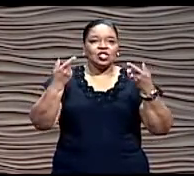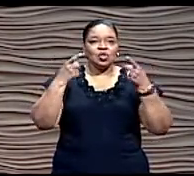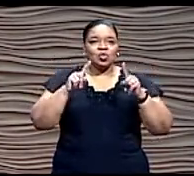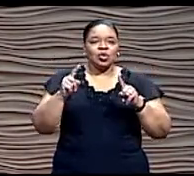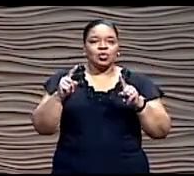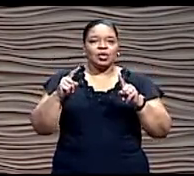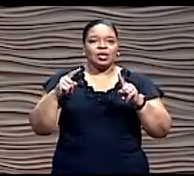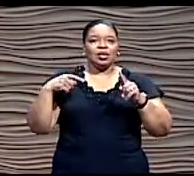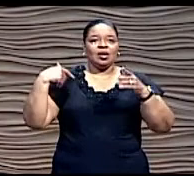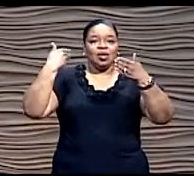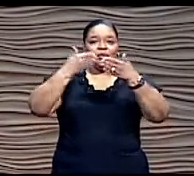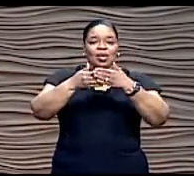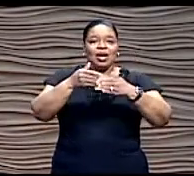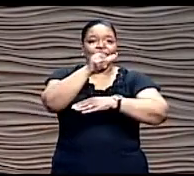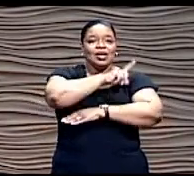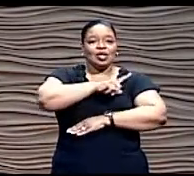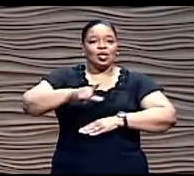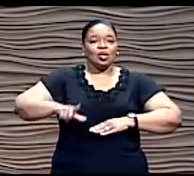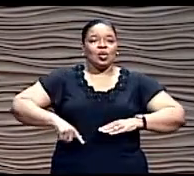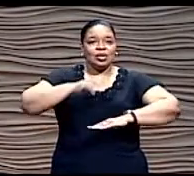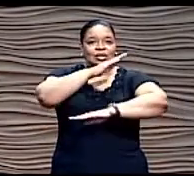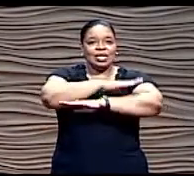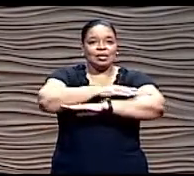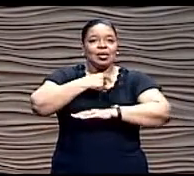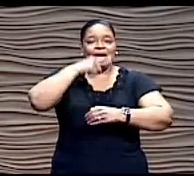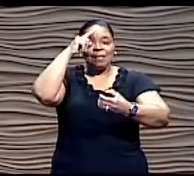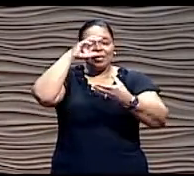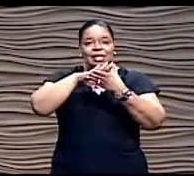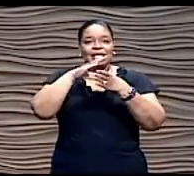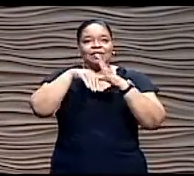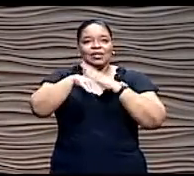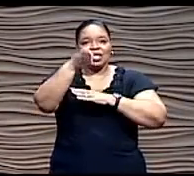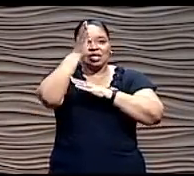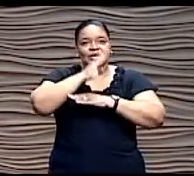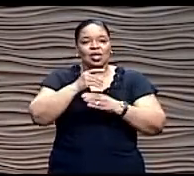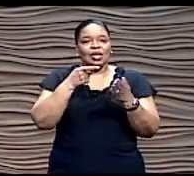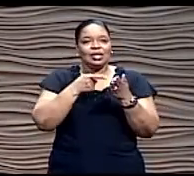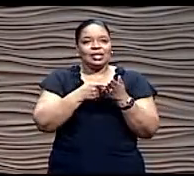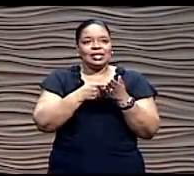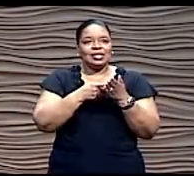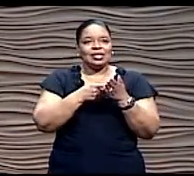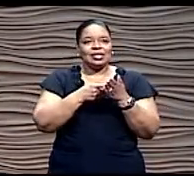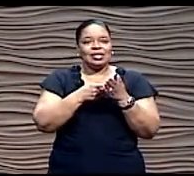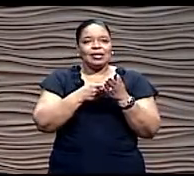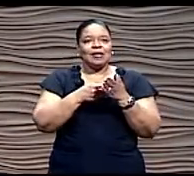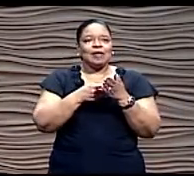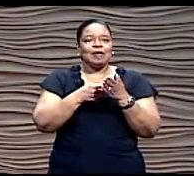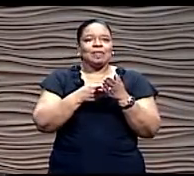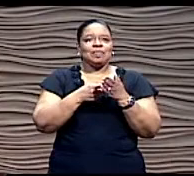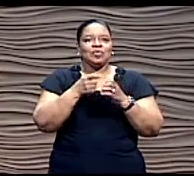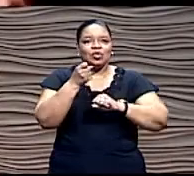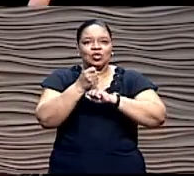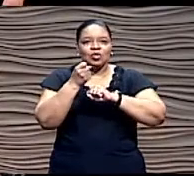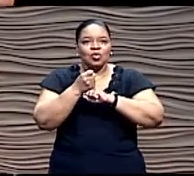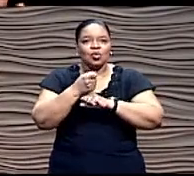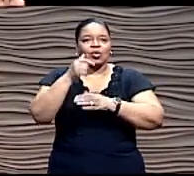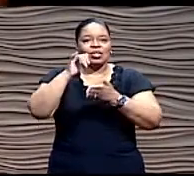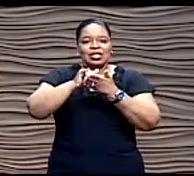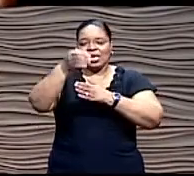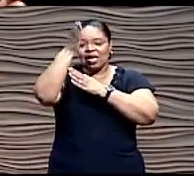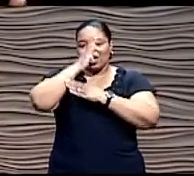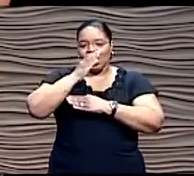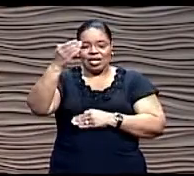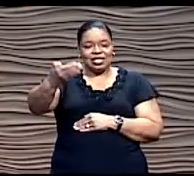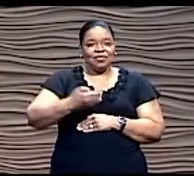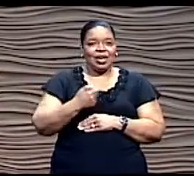the Lord's table. I believe in God. It allows me to reaffirm that God has invited me, and